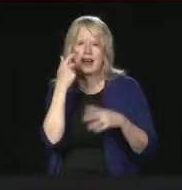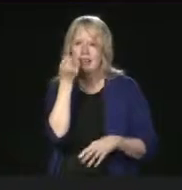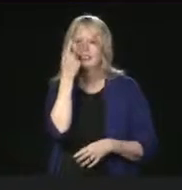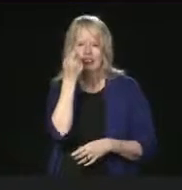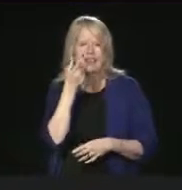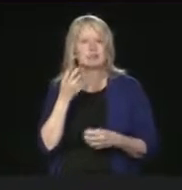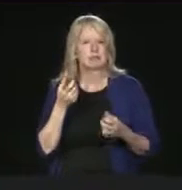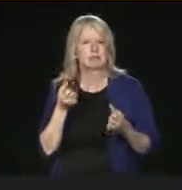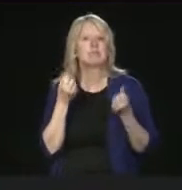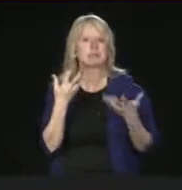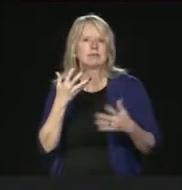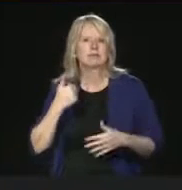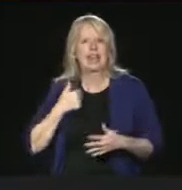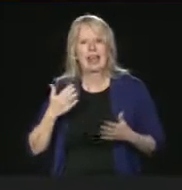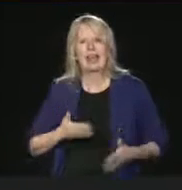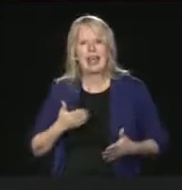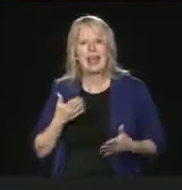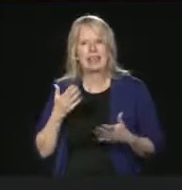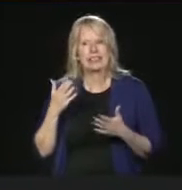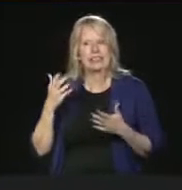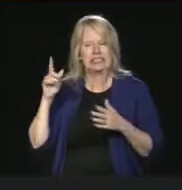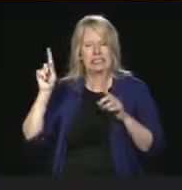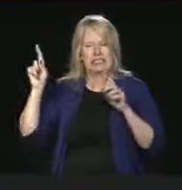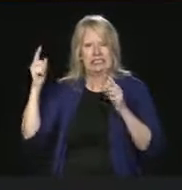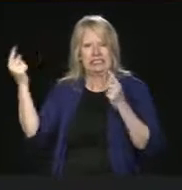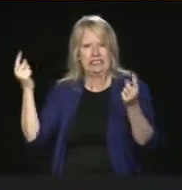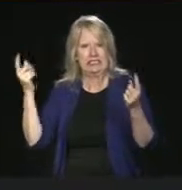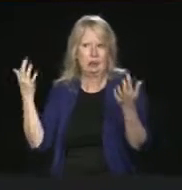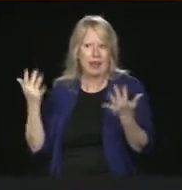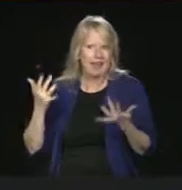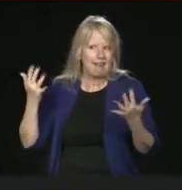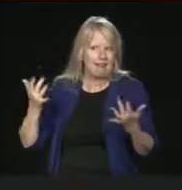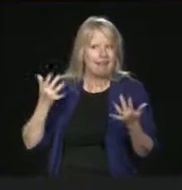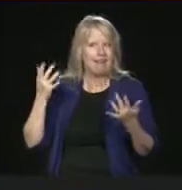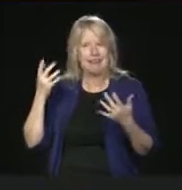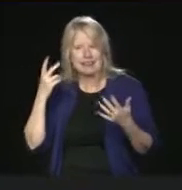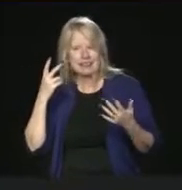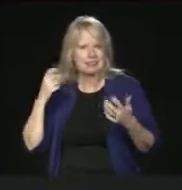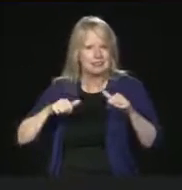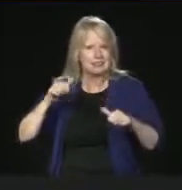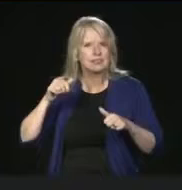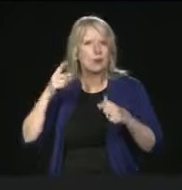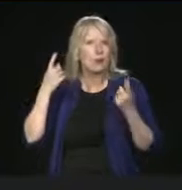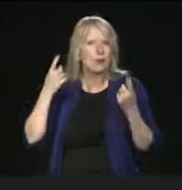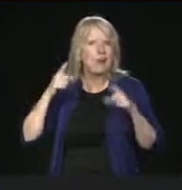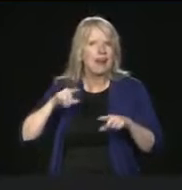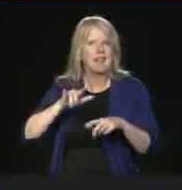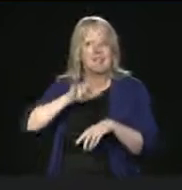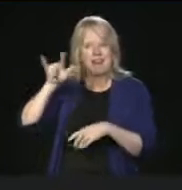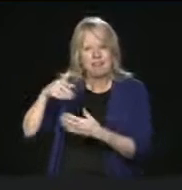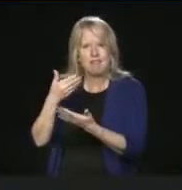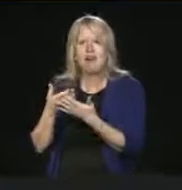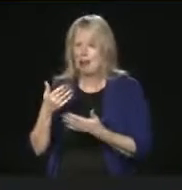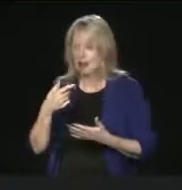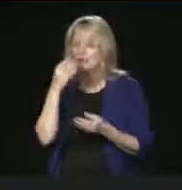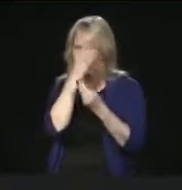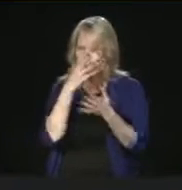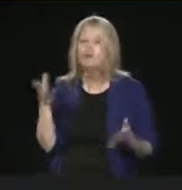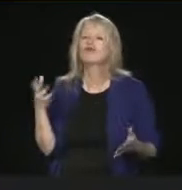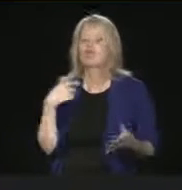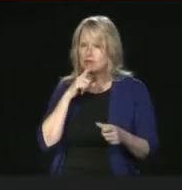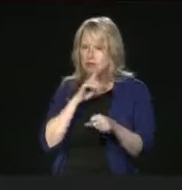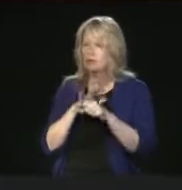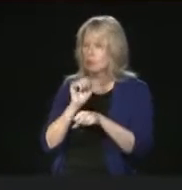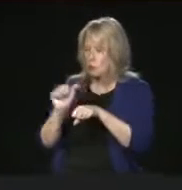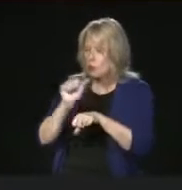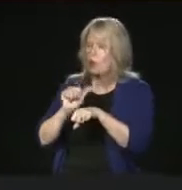who are waiting to see when those planes are going to arrive, and we're working very, very hard to bring these